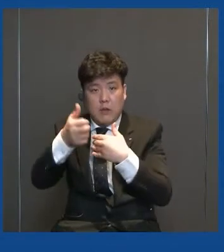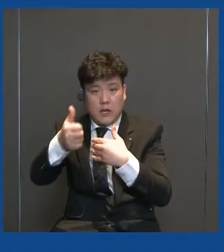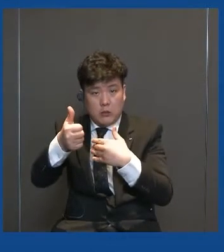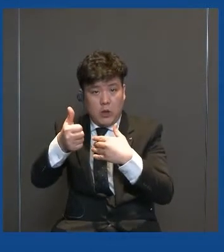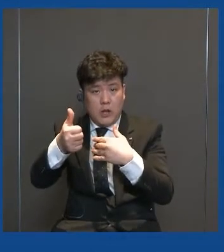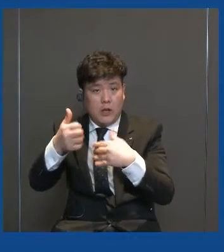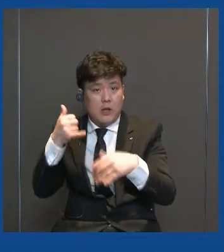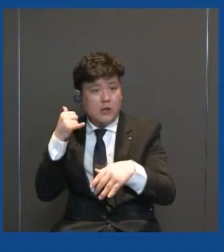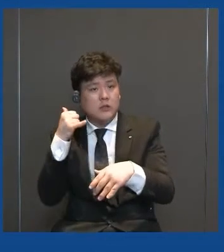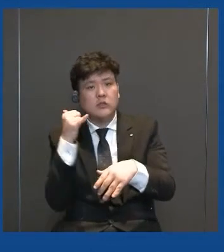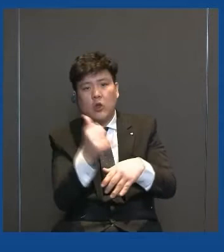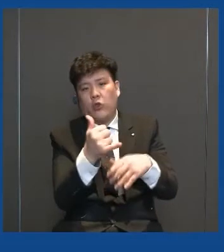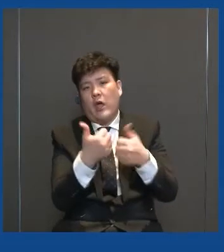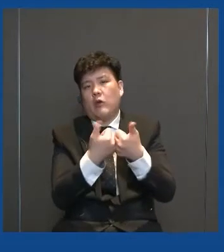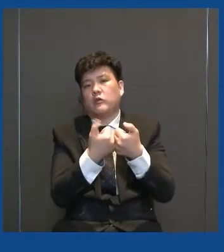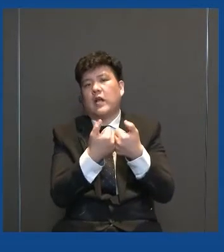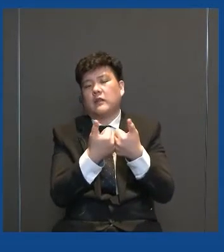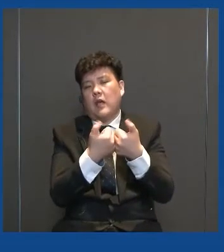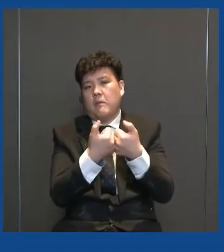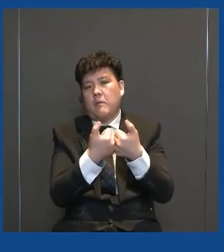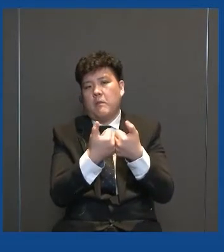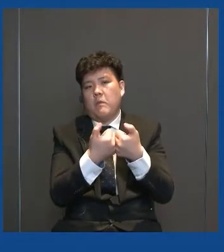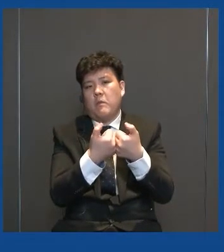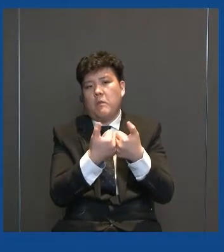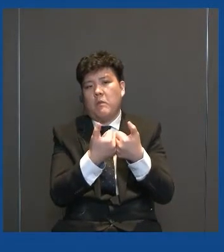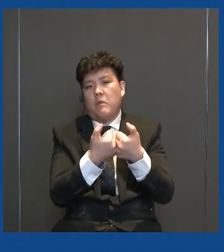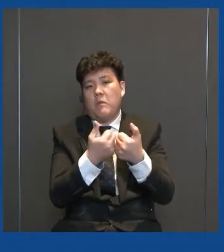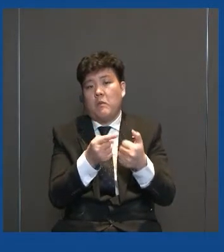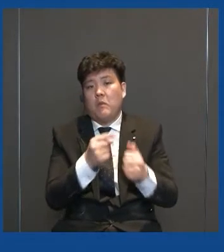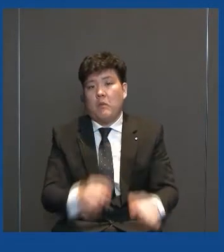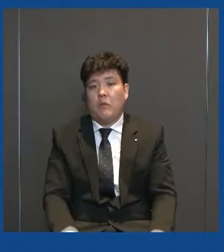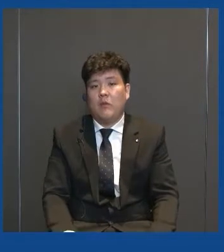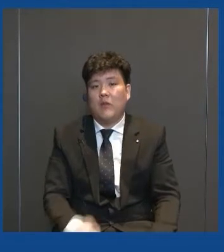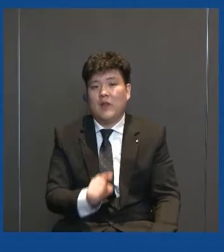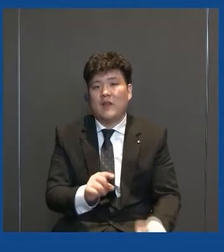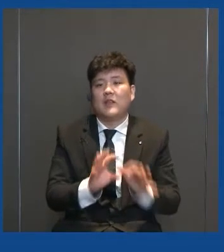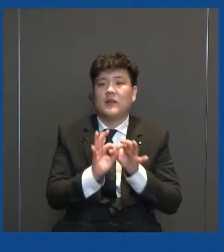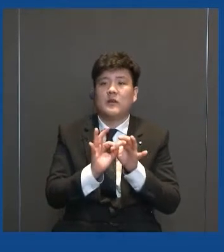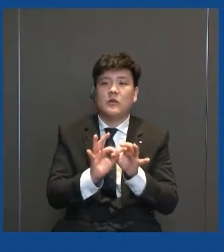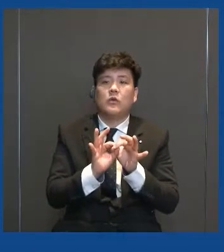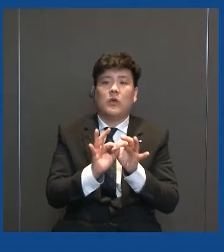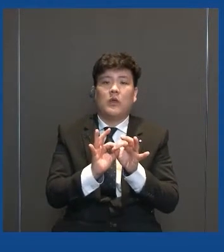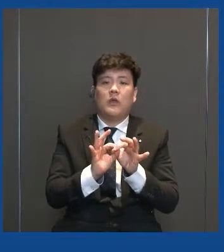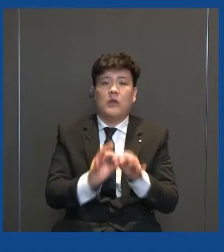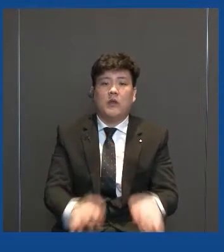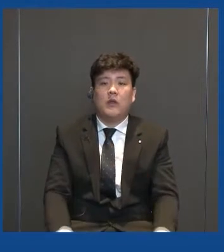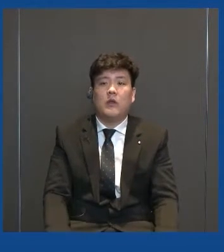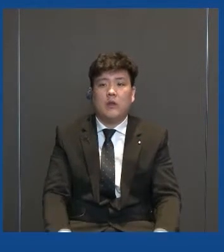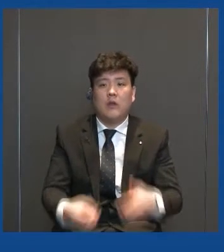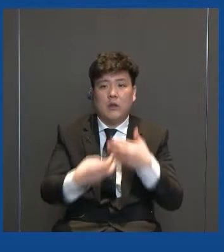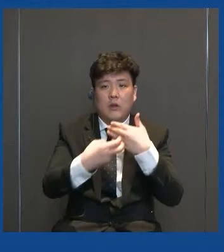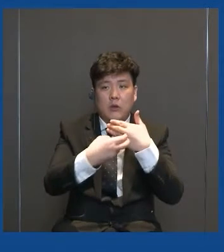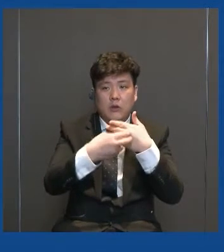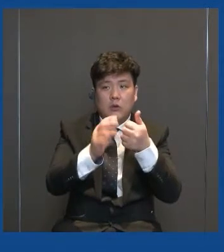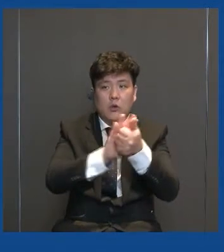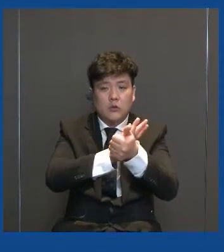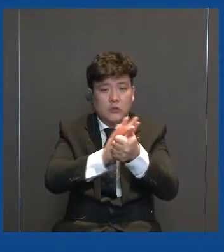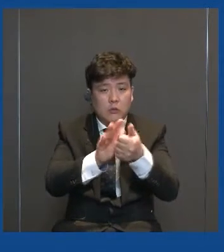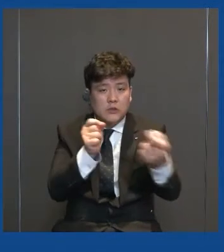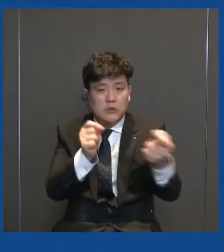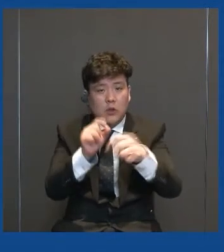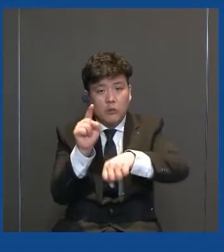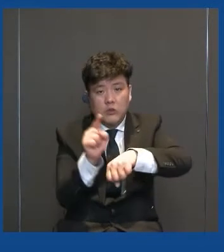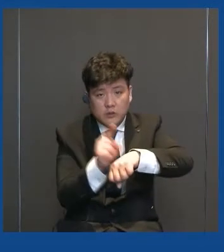This has been a way to access healthcare services while still limiting the risks of